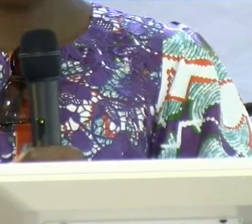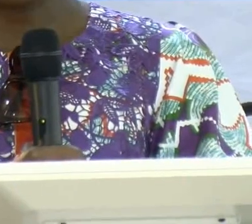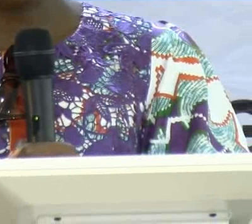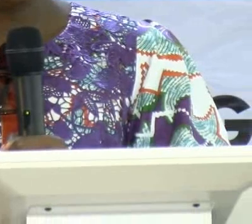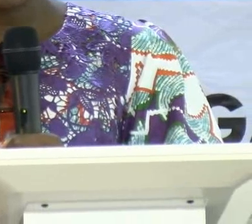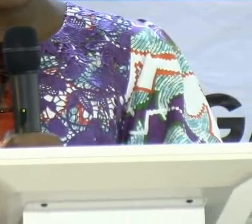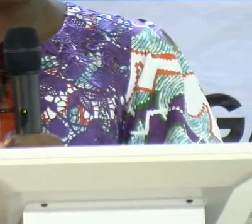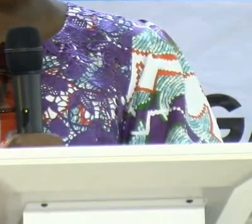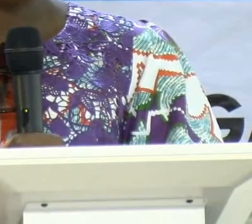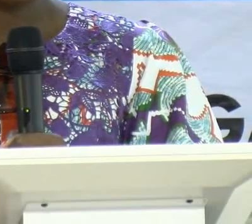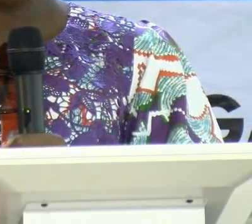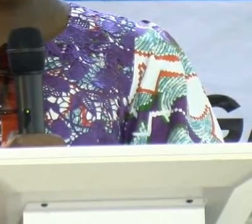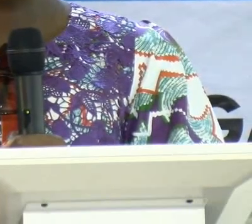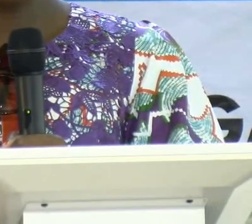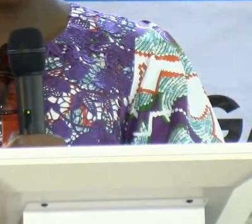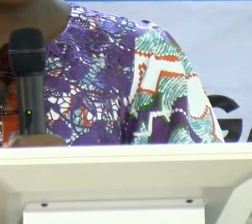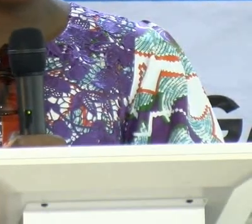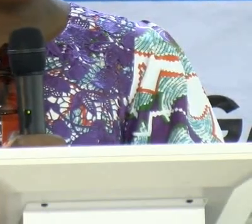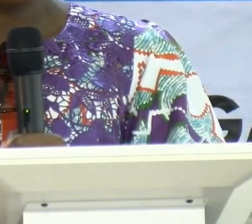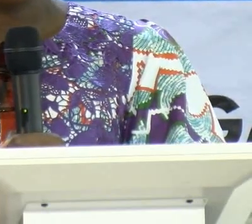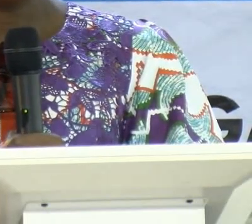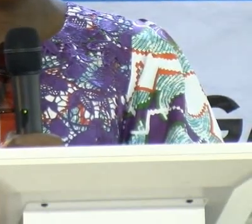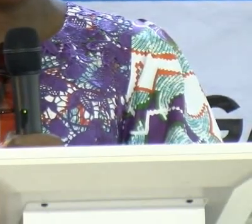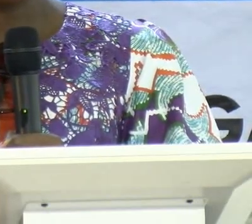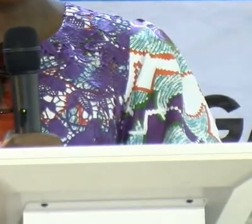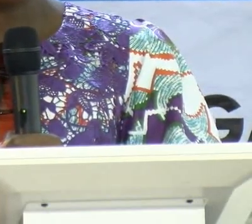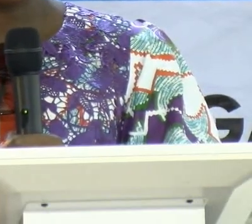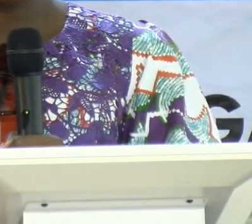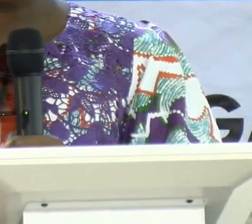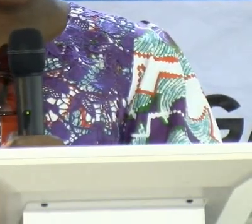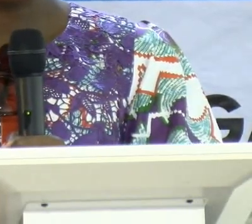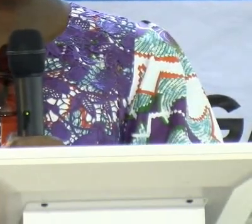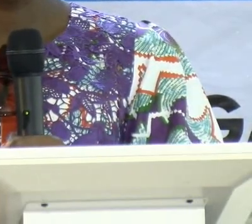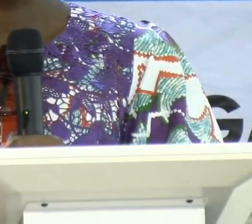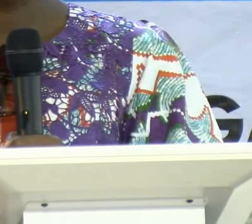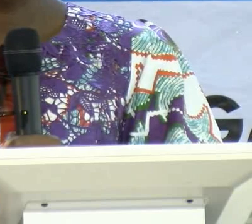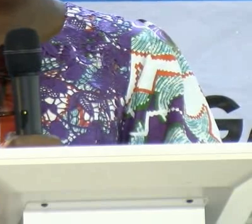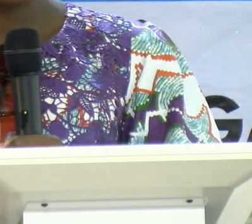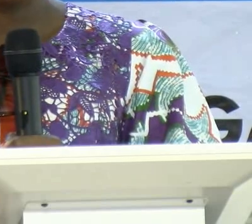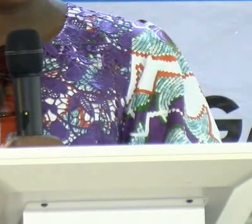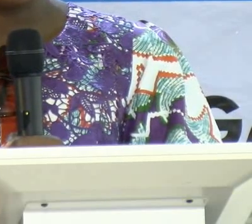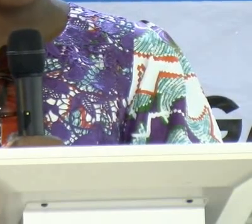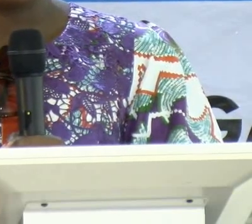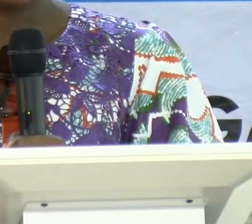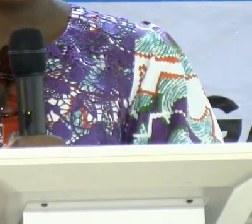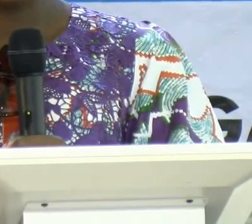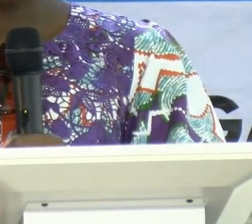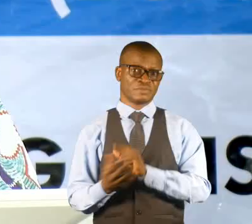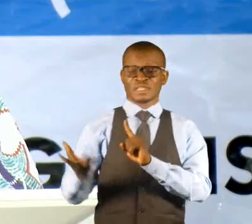She then chronicled the achievements of the previous National Plan of Action and then spoke on the provision of the new National Action